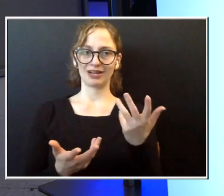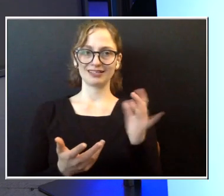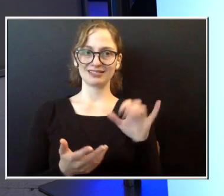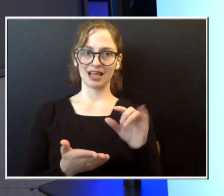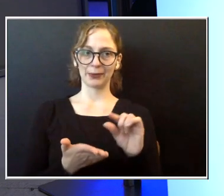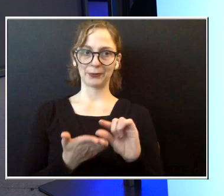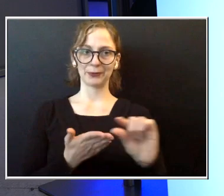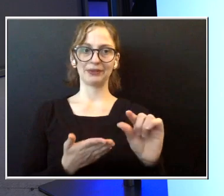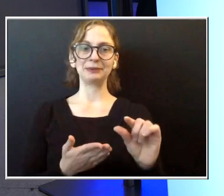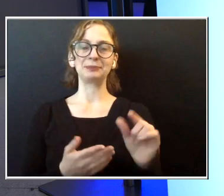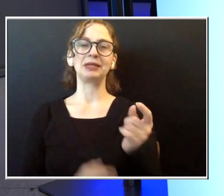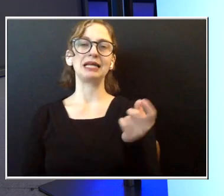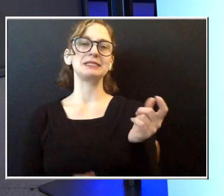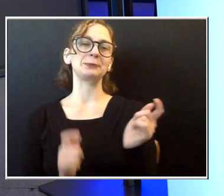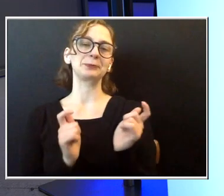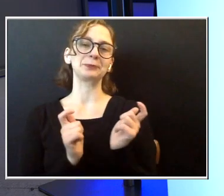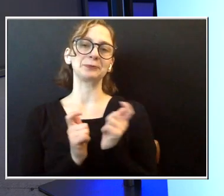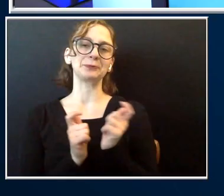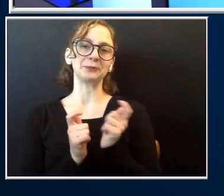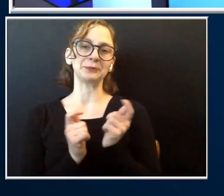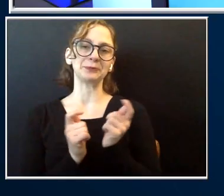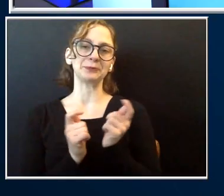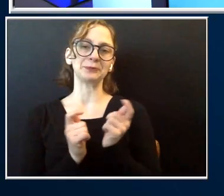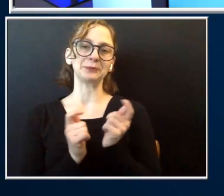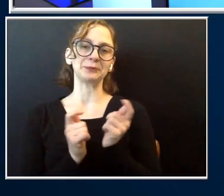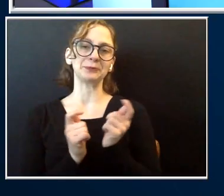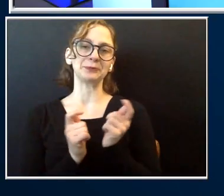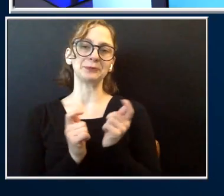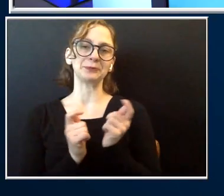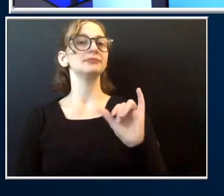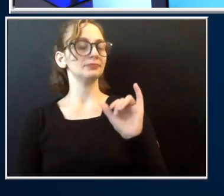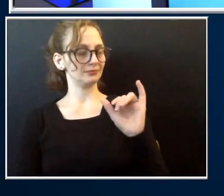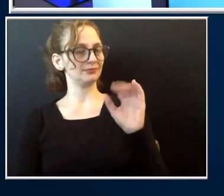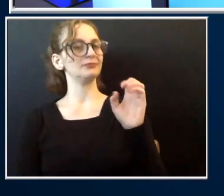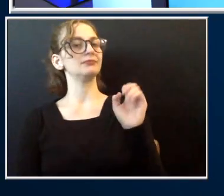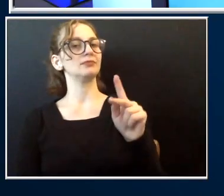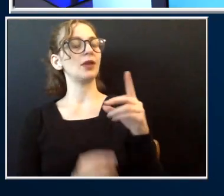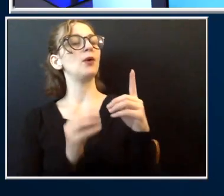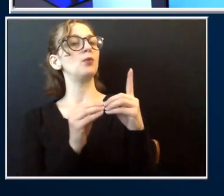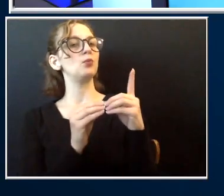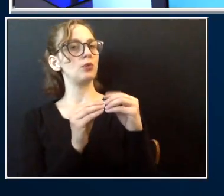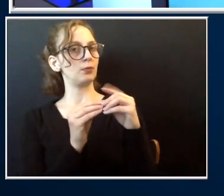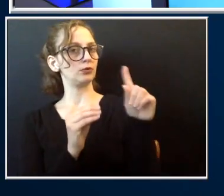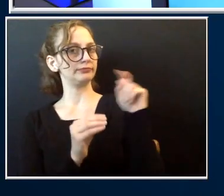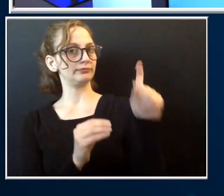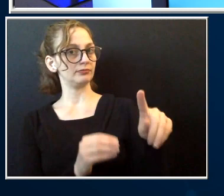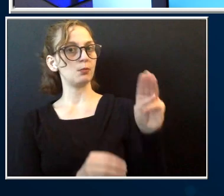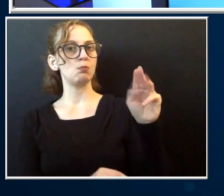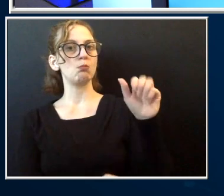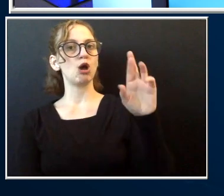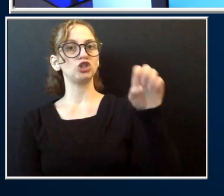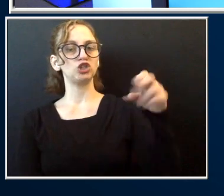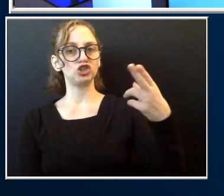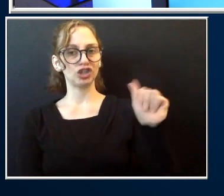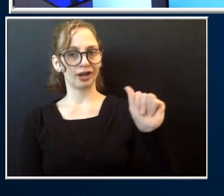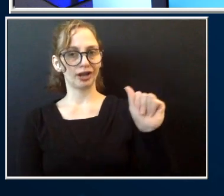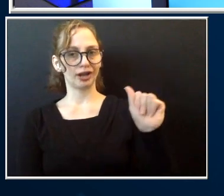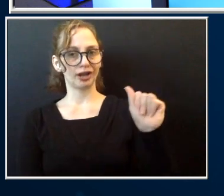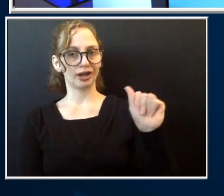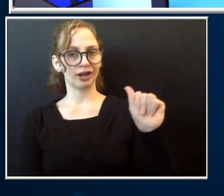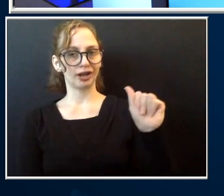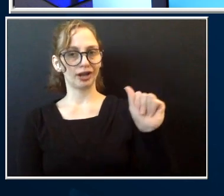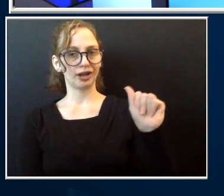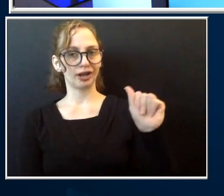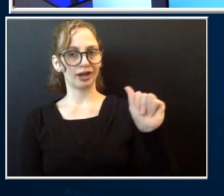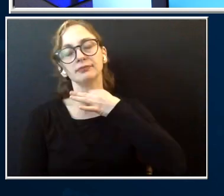being provided. Okay. And we have one more question from Marcia. Marcia asks, how long do you think it